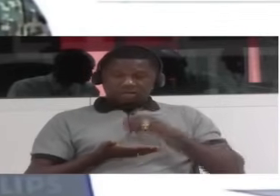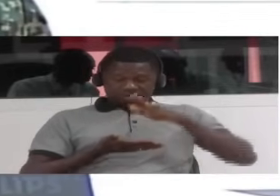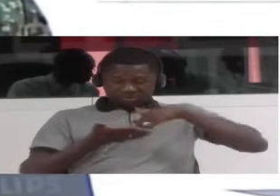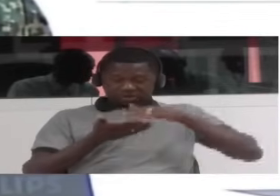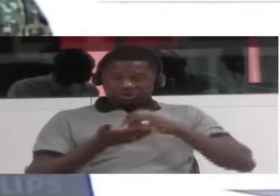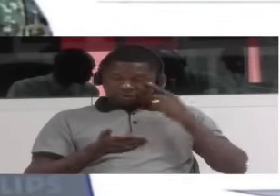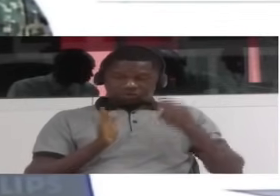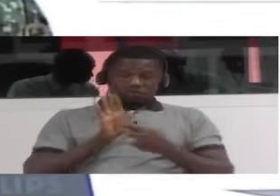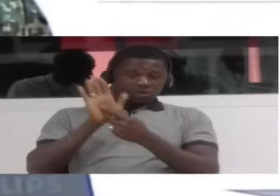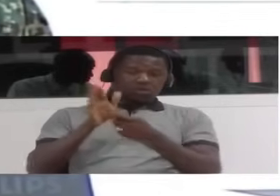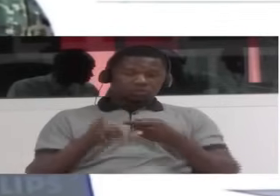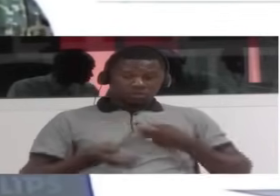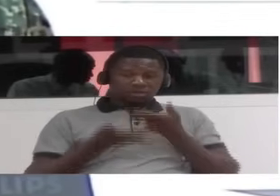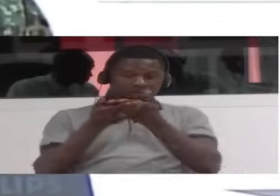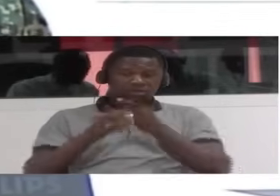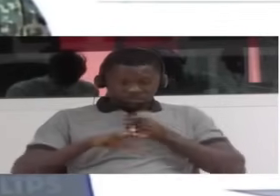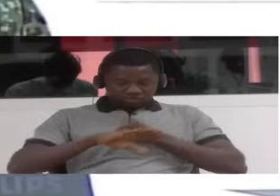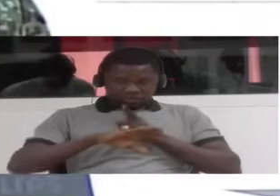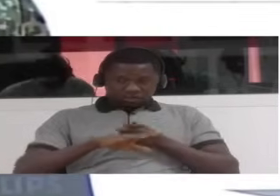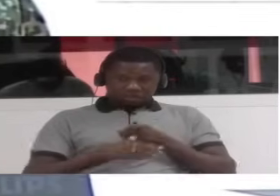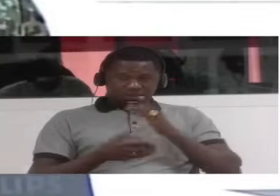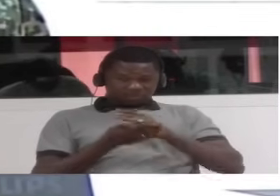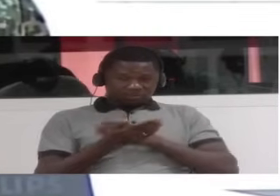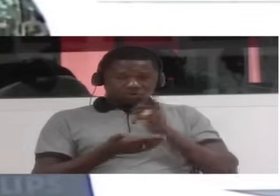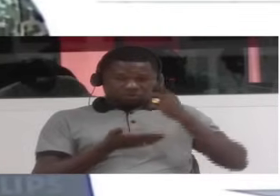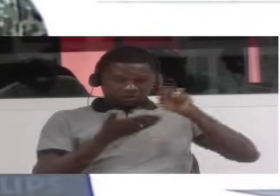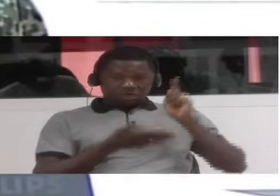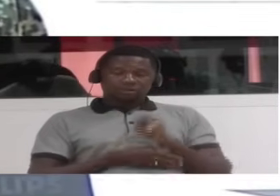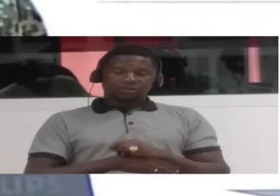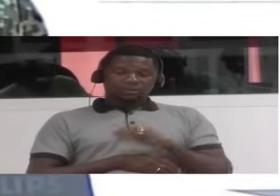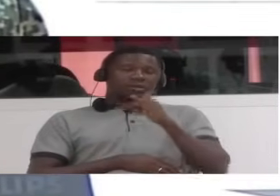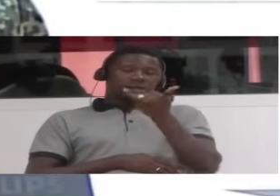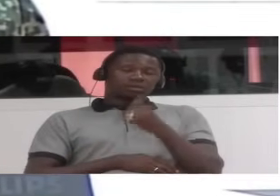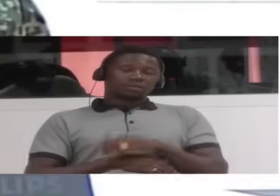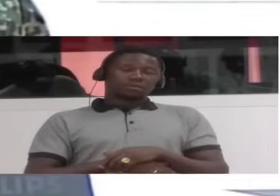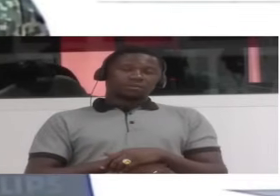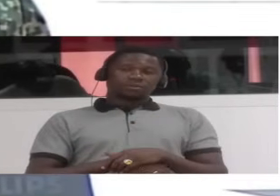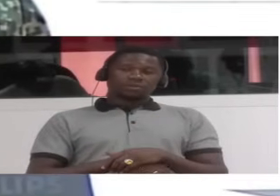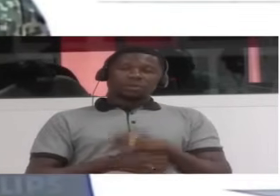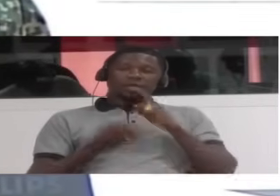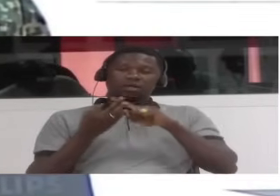given you these warnings before, correct? Correct, yes. And you also